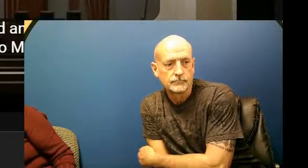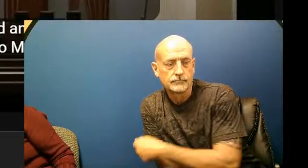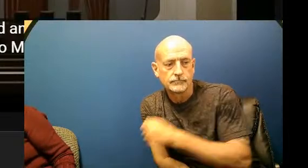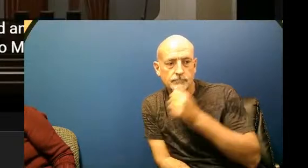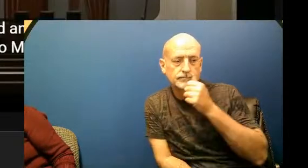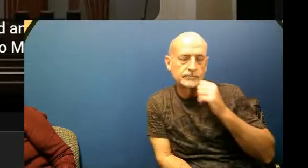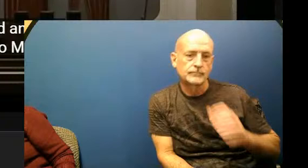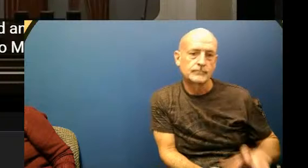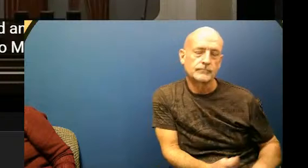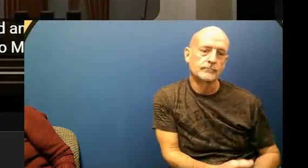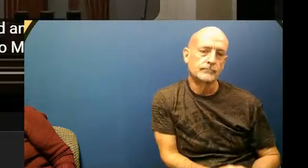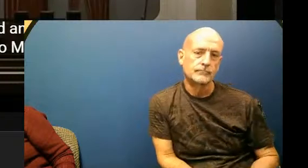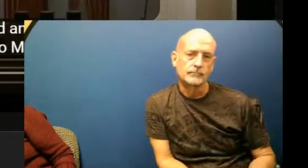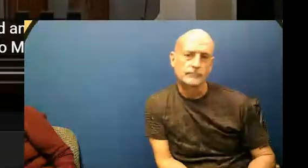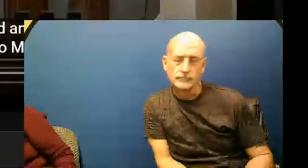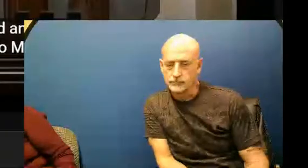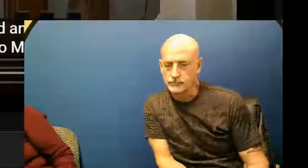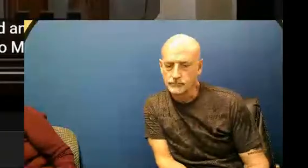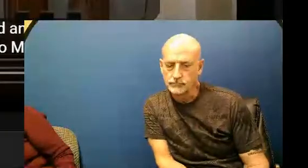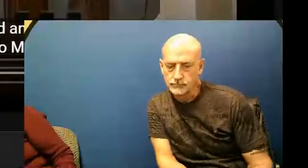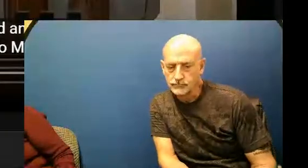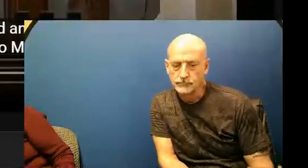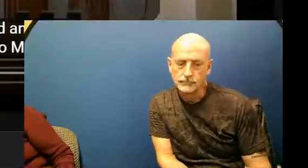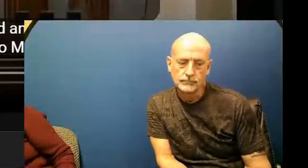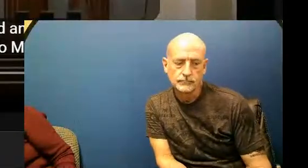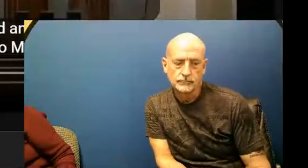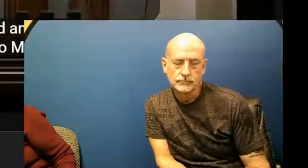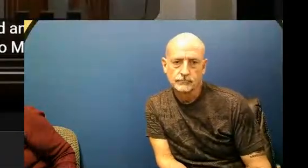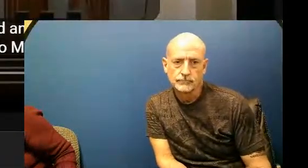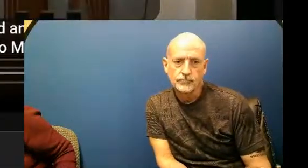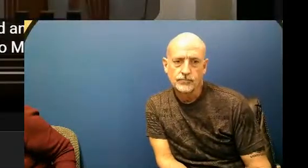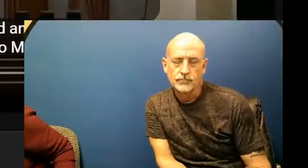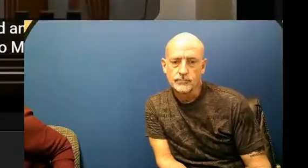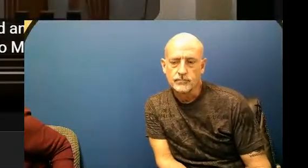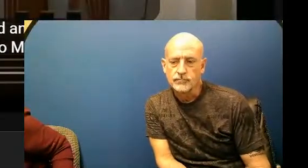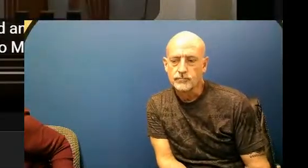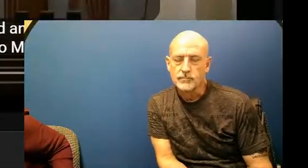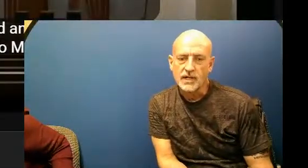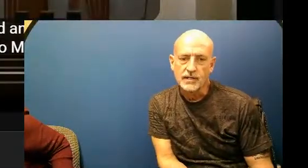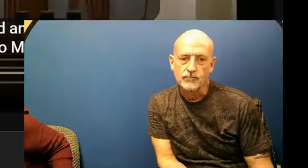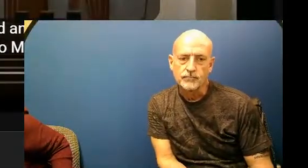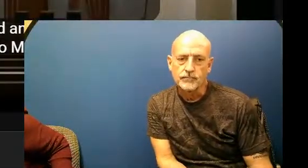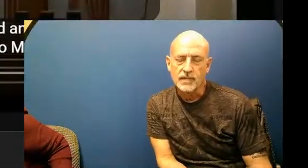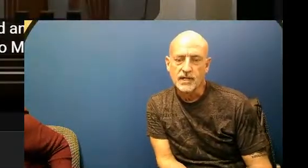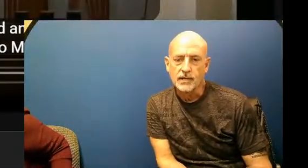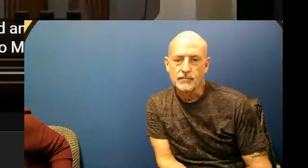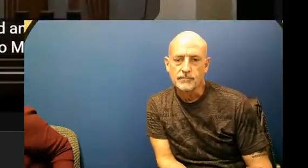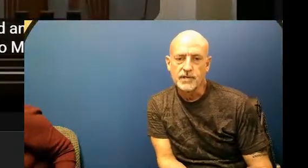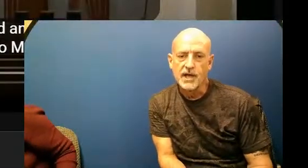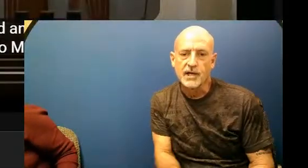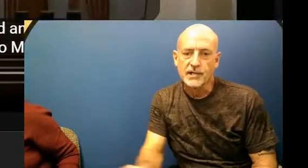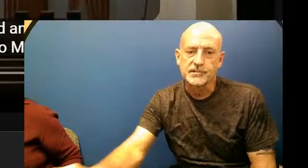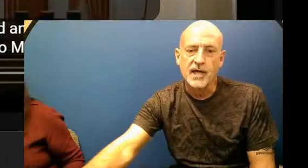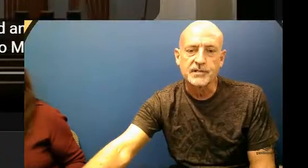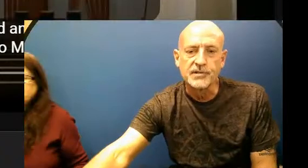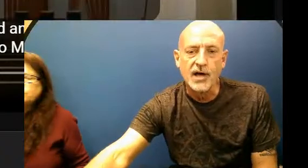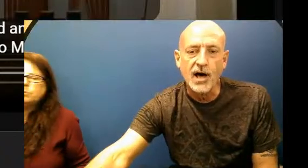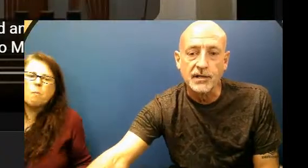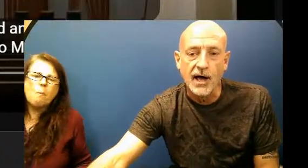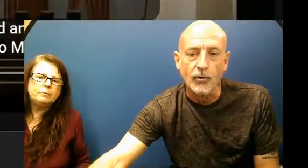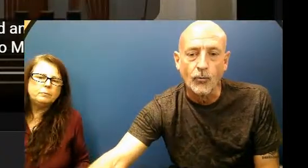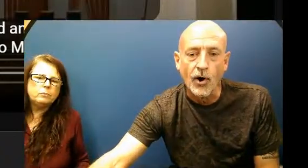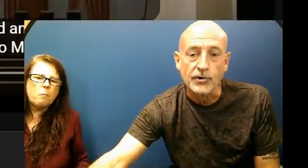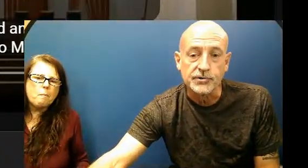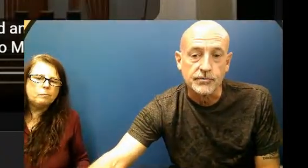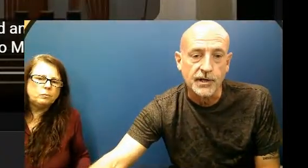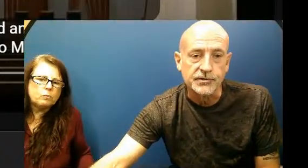speaker-based restrictions generate strict scrutiny. I'm not sure that we've ever said anything like that. Yeah, and that's not